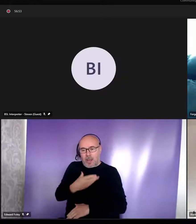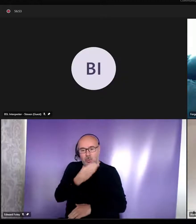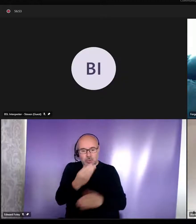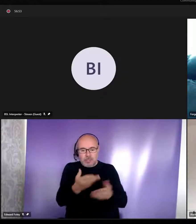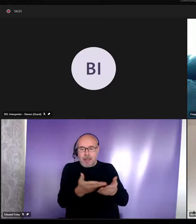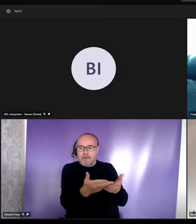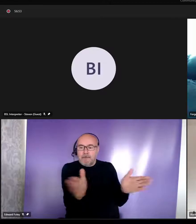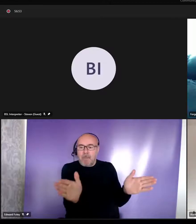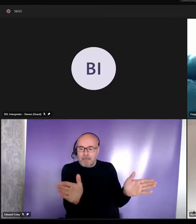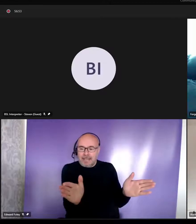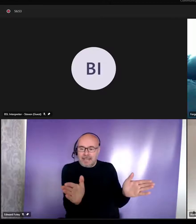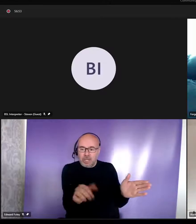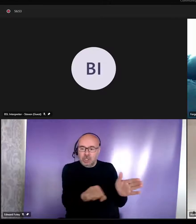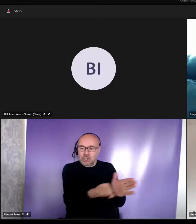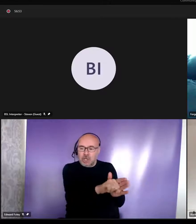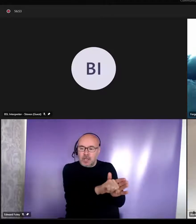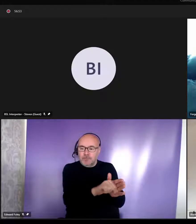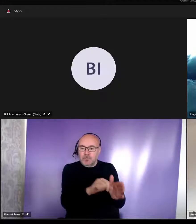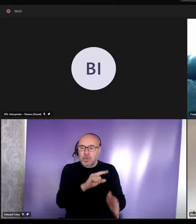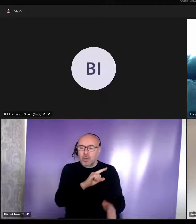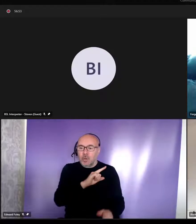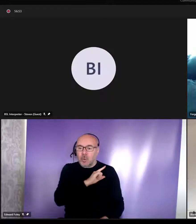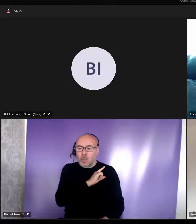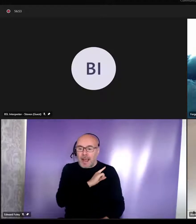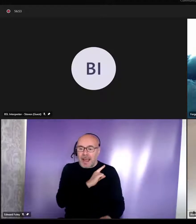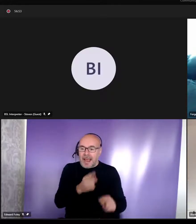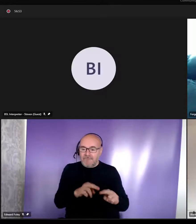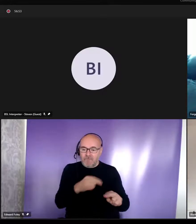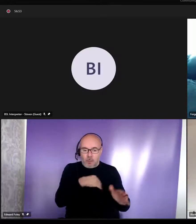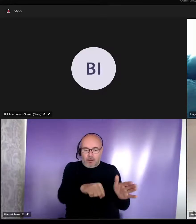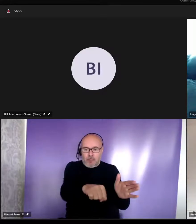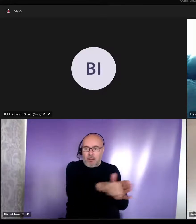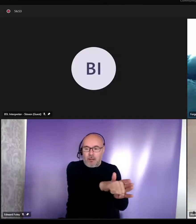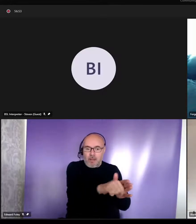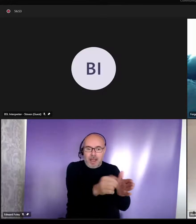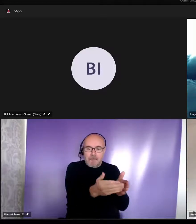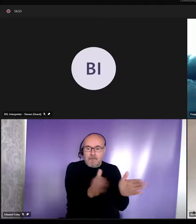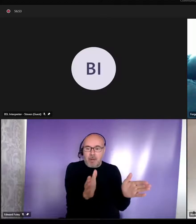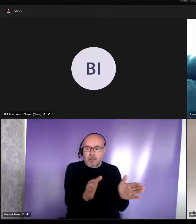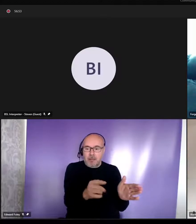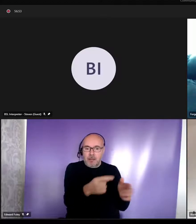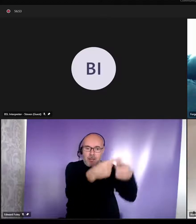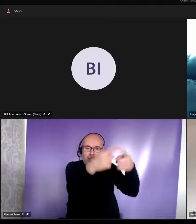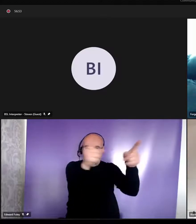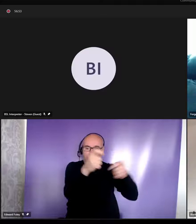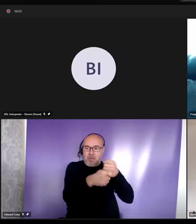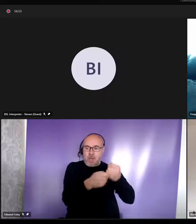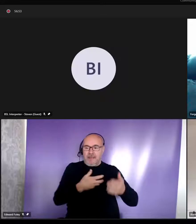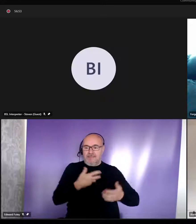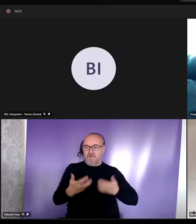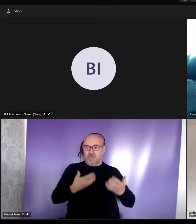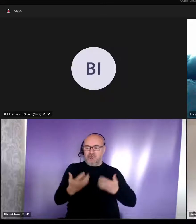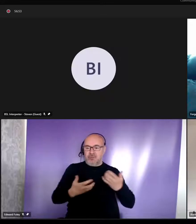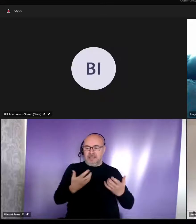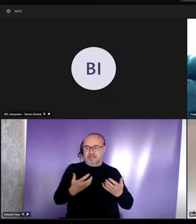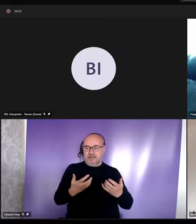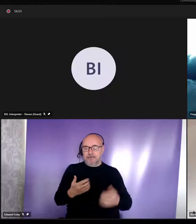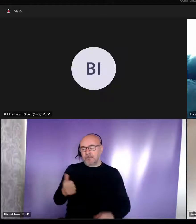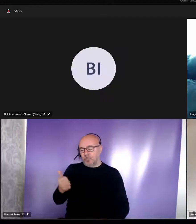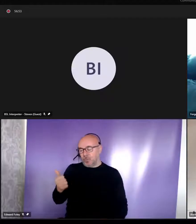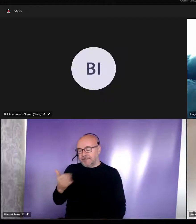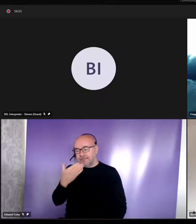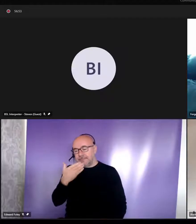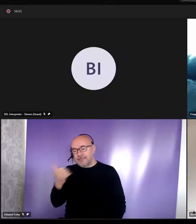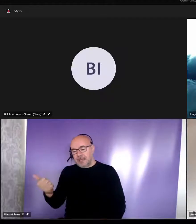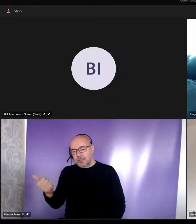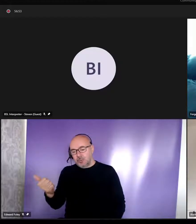instances that can cause a degree of frustration. Thanks, Chair. David, still your hand up with that legacy, or do you want to come back?